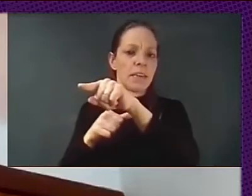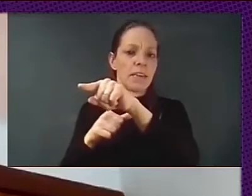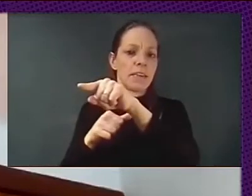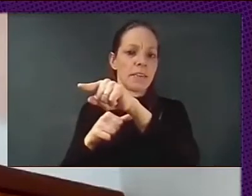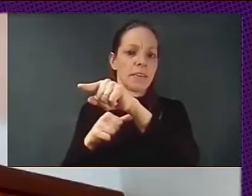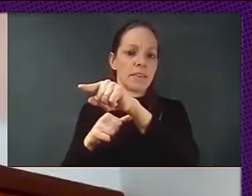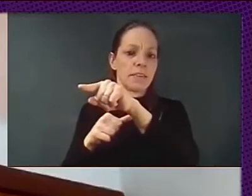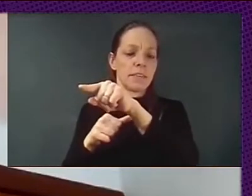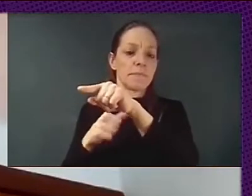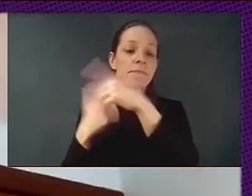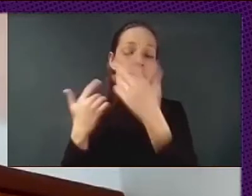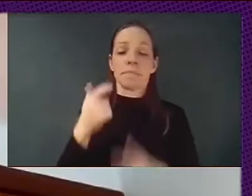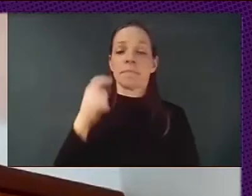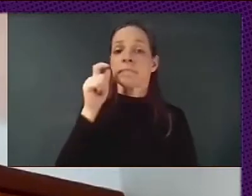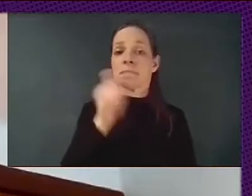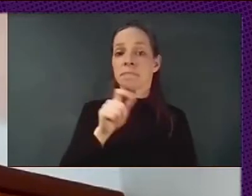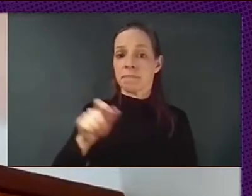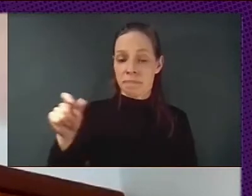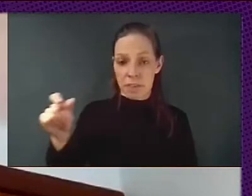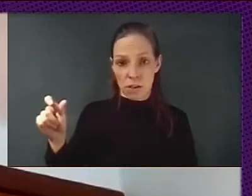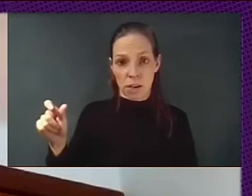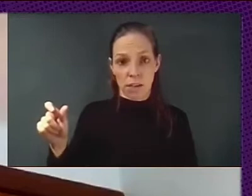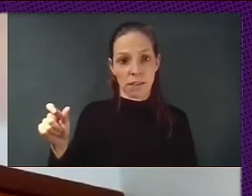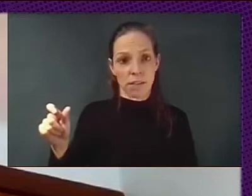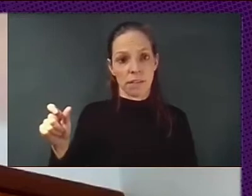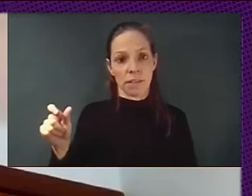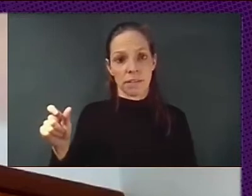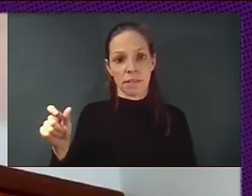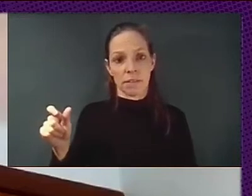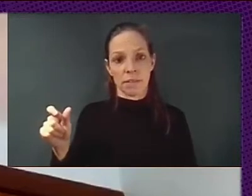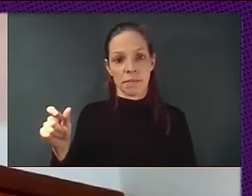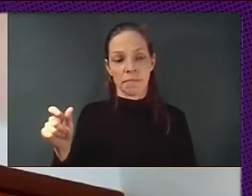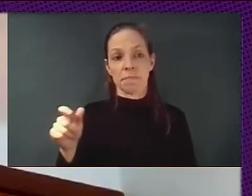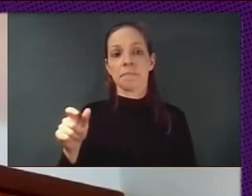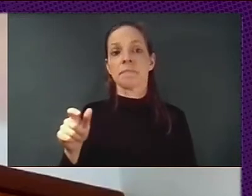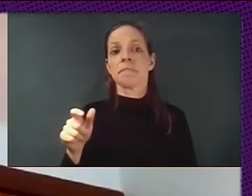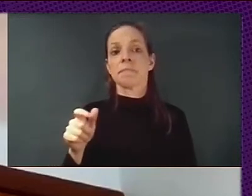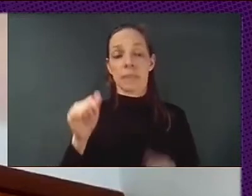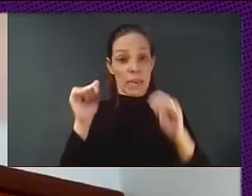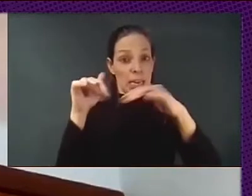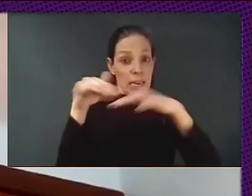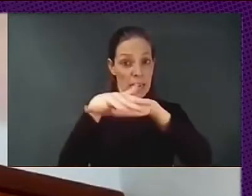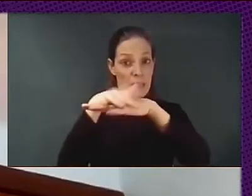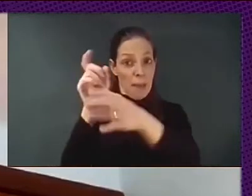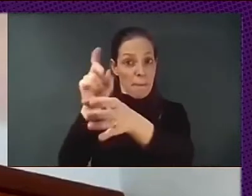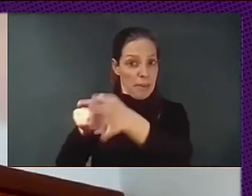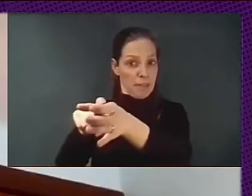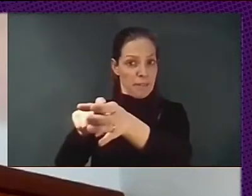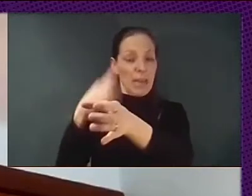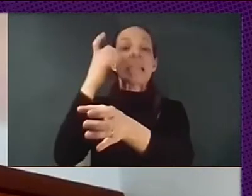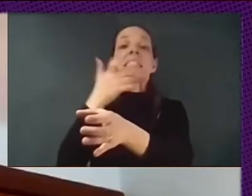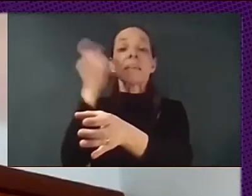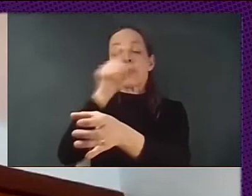of the network, the better off you are, and they do not interoperate. And so if you look at the